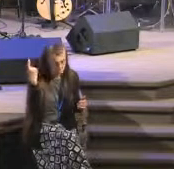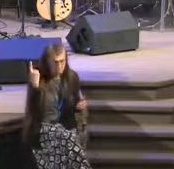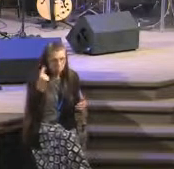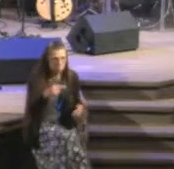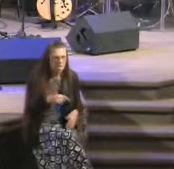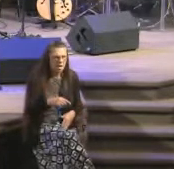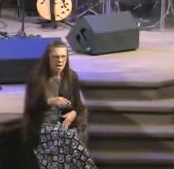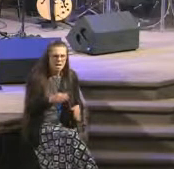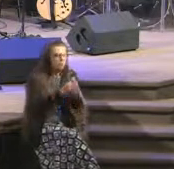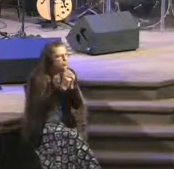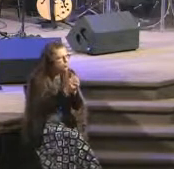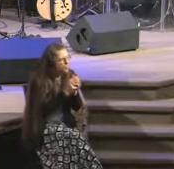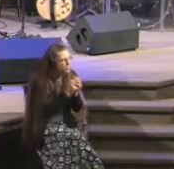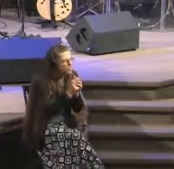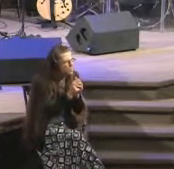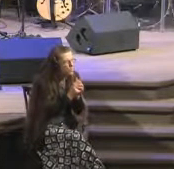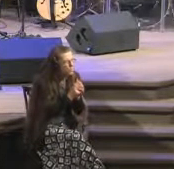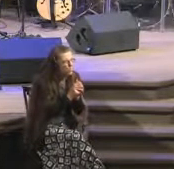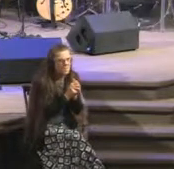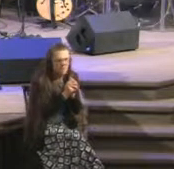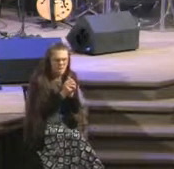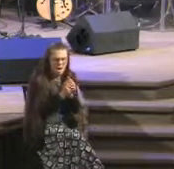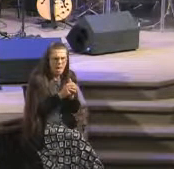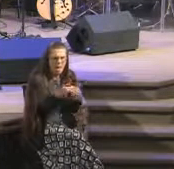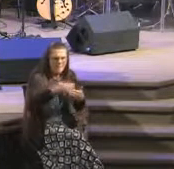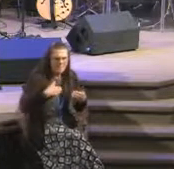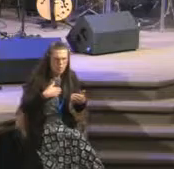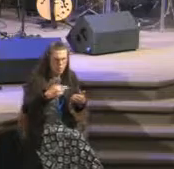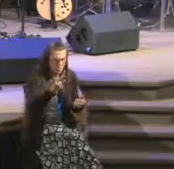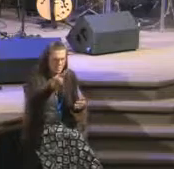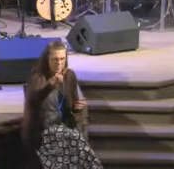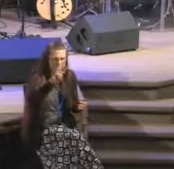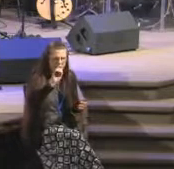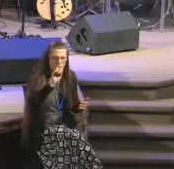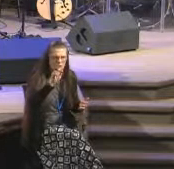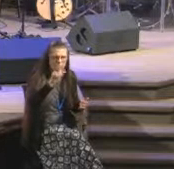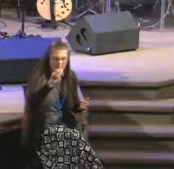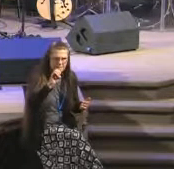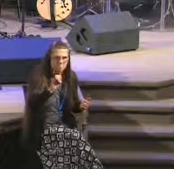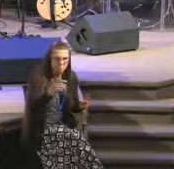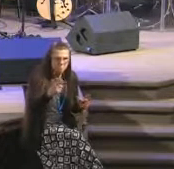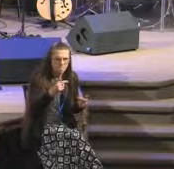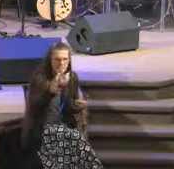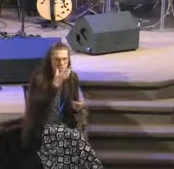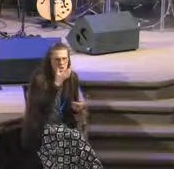and pray, please, dear God, pray before you get in that voting booth.